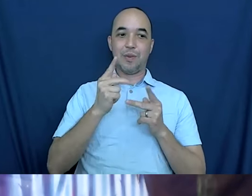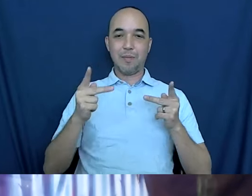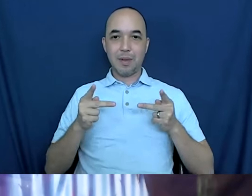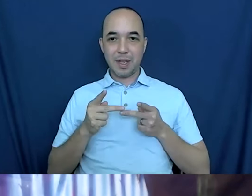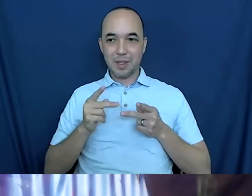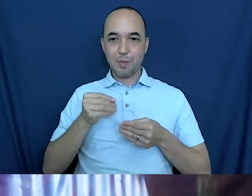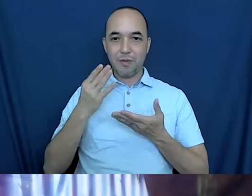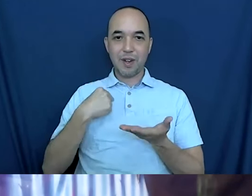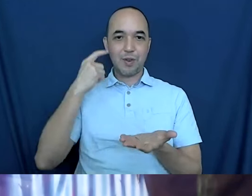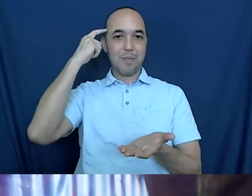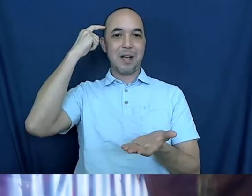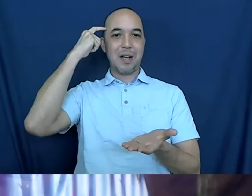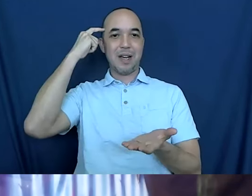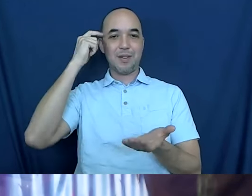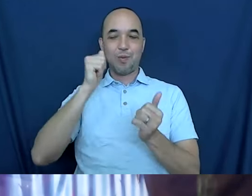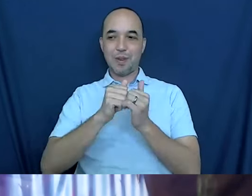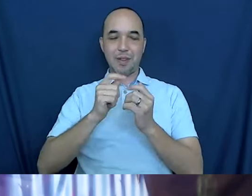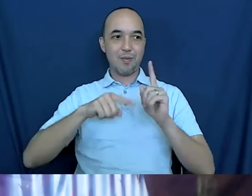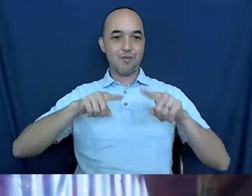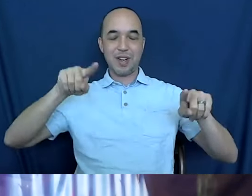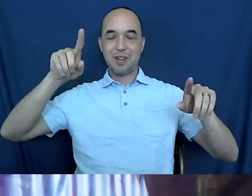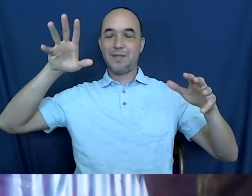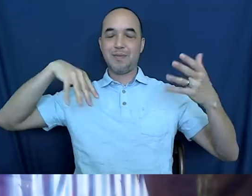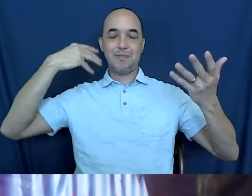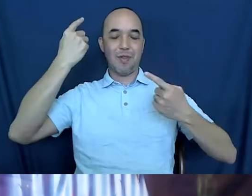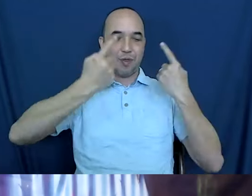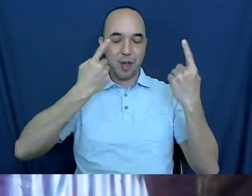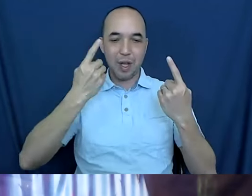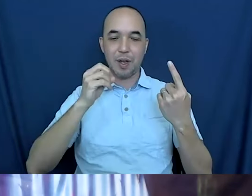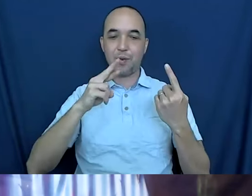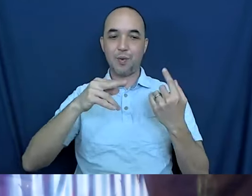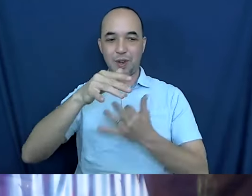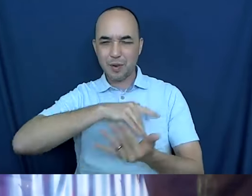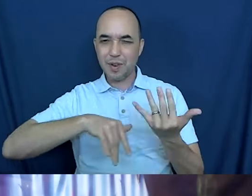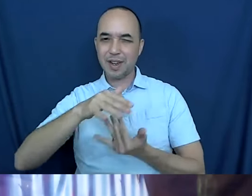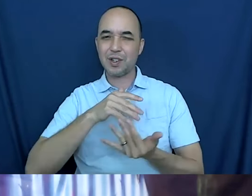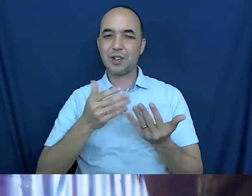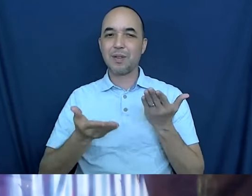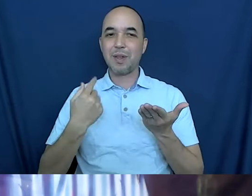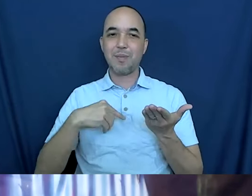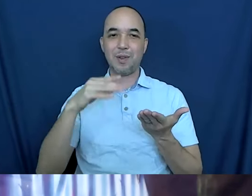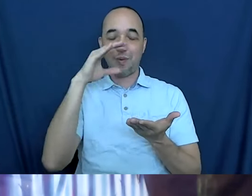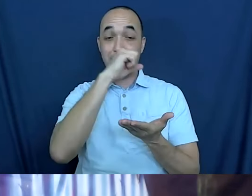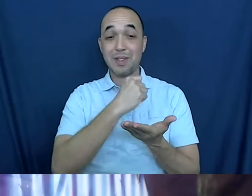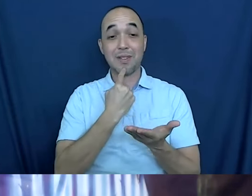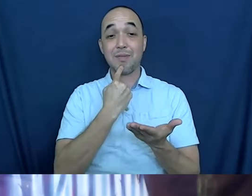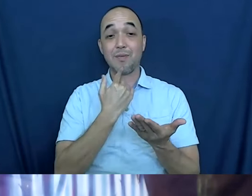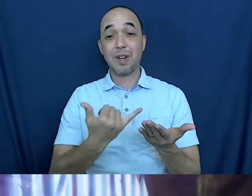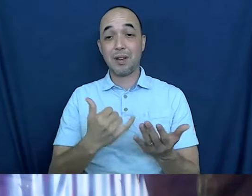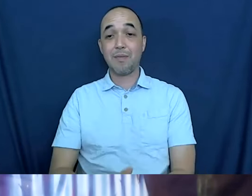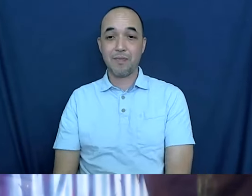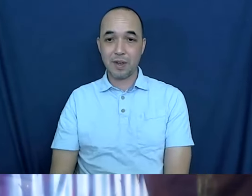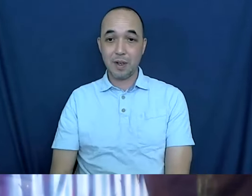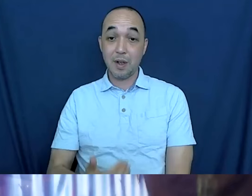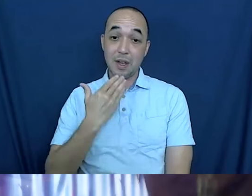that random thought or that sort of interactivity that we may be missing in our lives. So thank you all so much. And